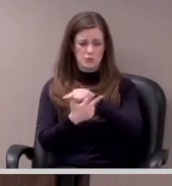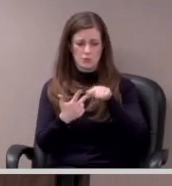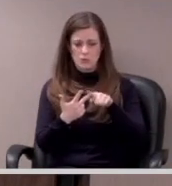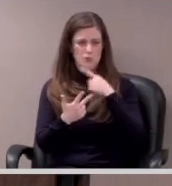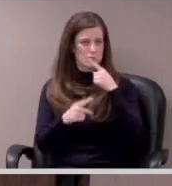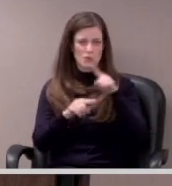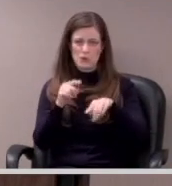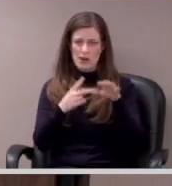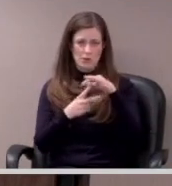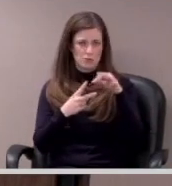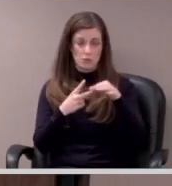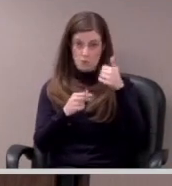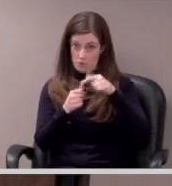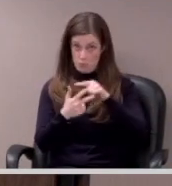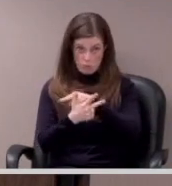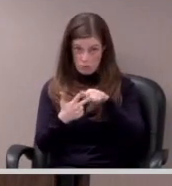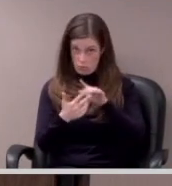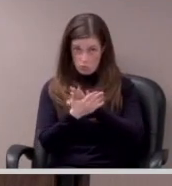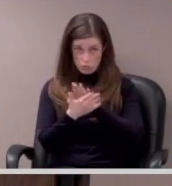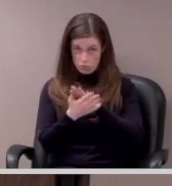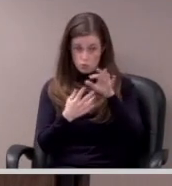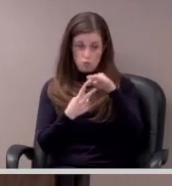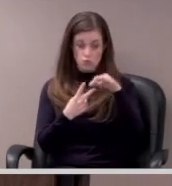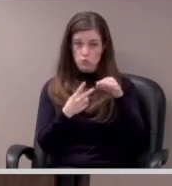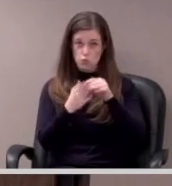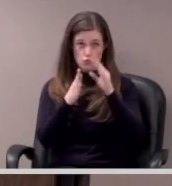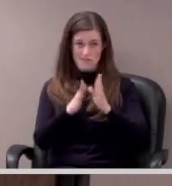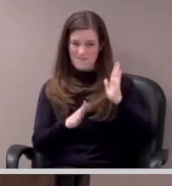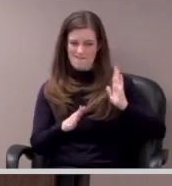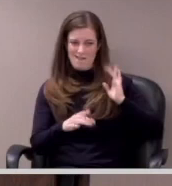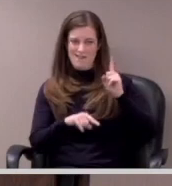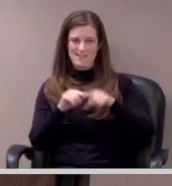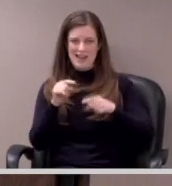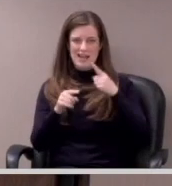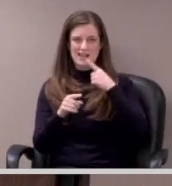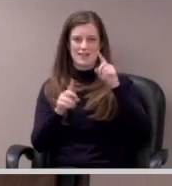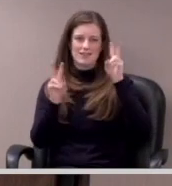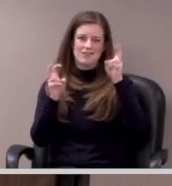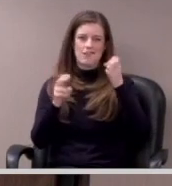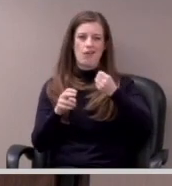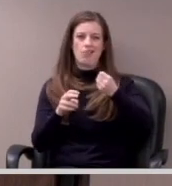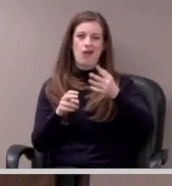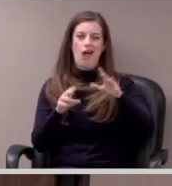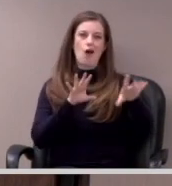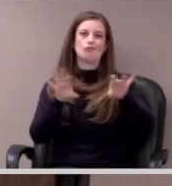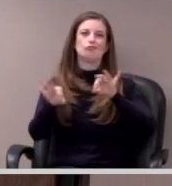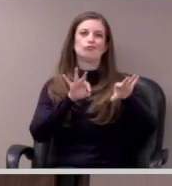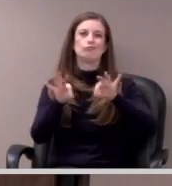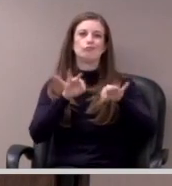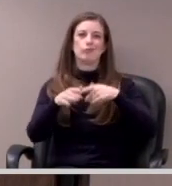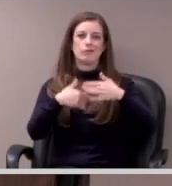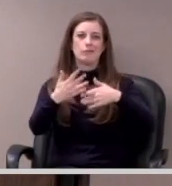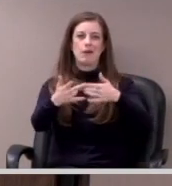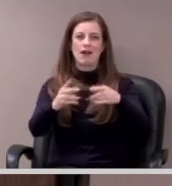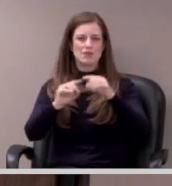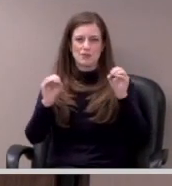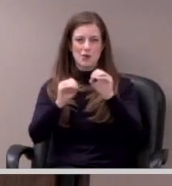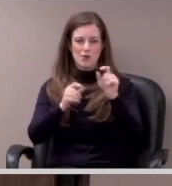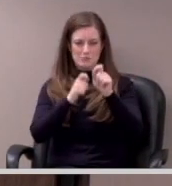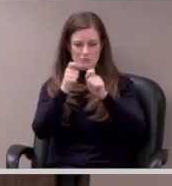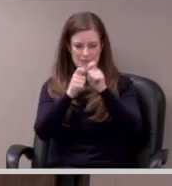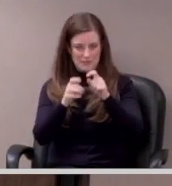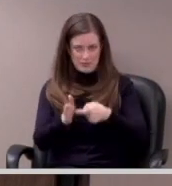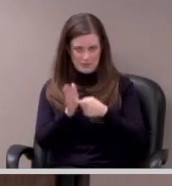choose. Remember, those schools do not get to choose their students in advance because of the lottery process. There is no specific criteria to be able to attend